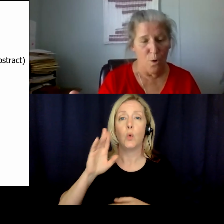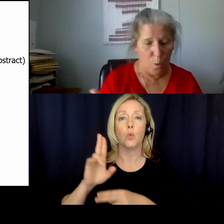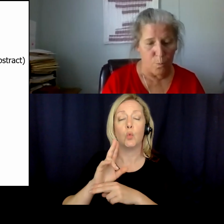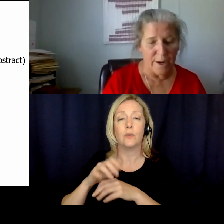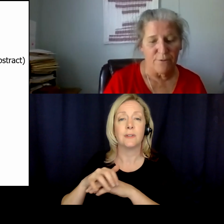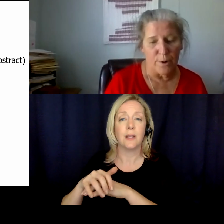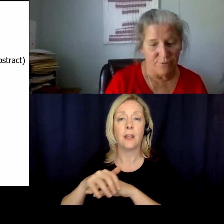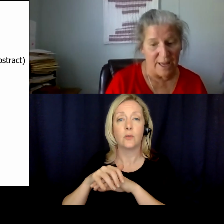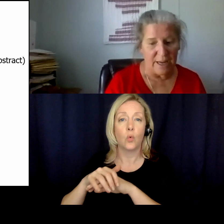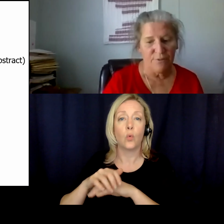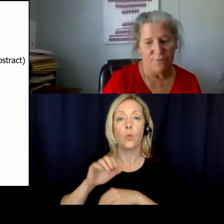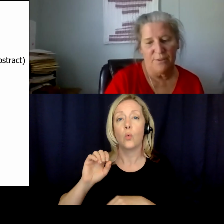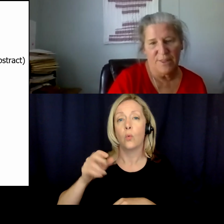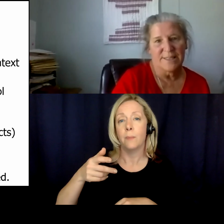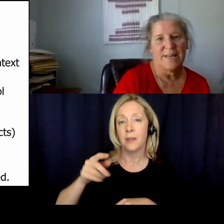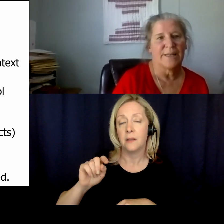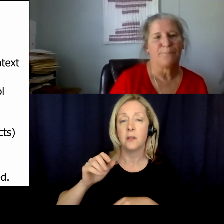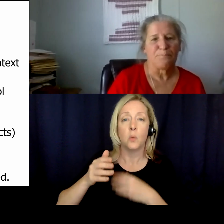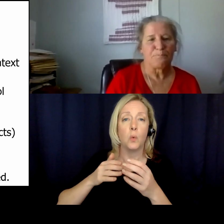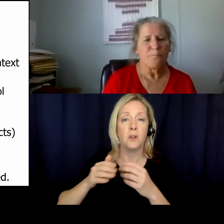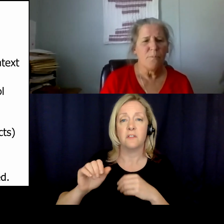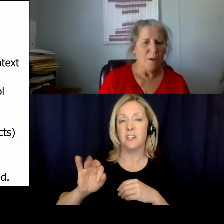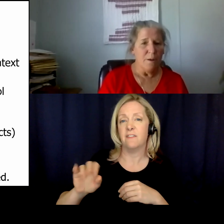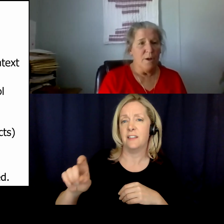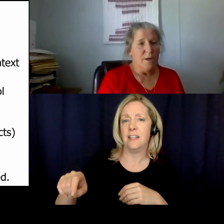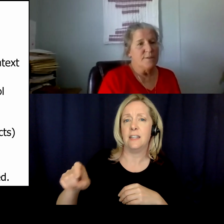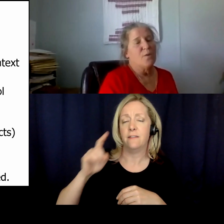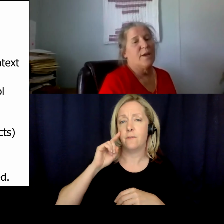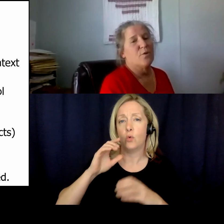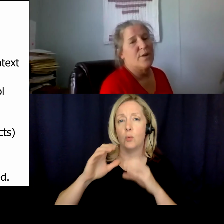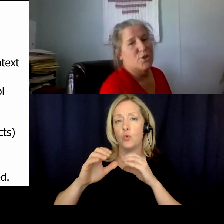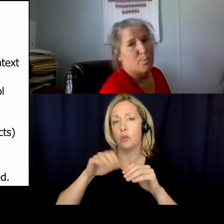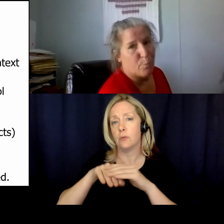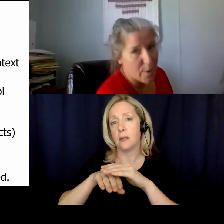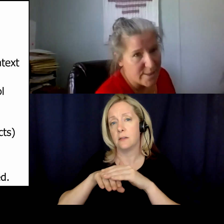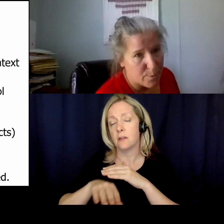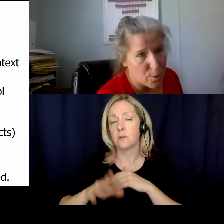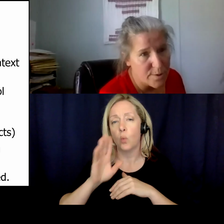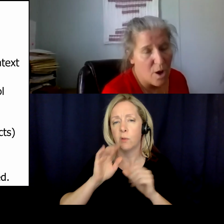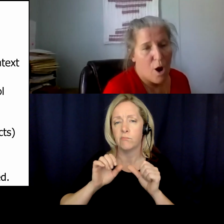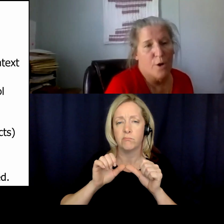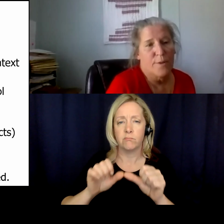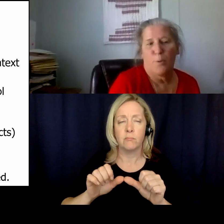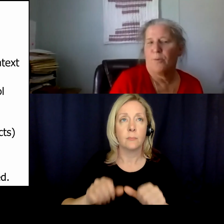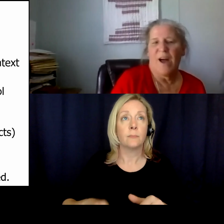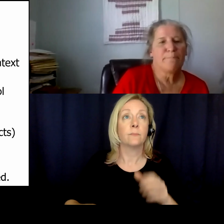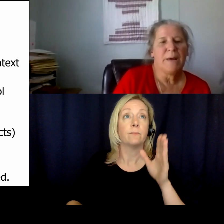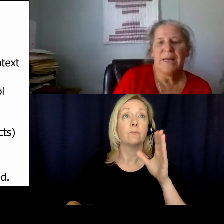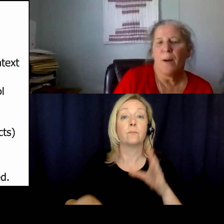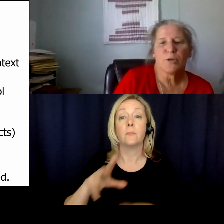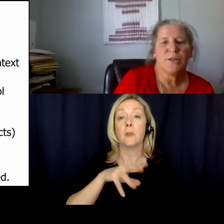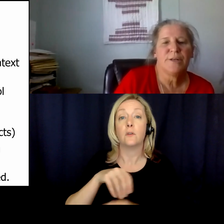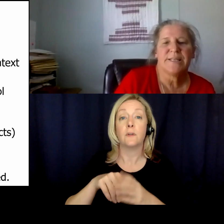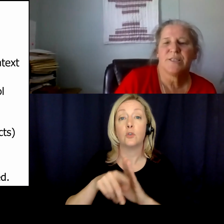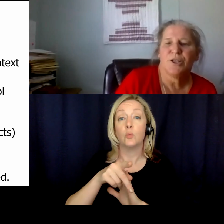or whatever if that's needed. So the intervention principles are that provide